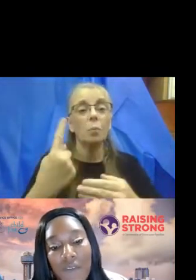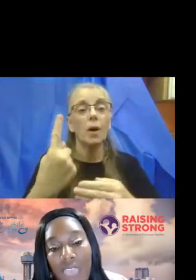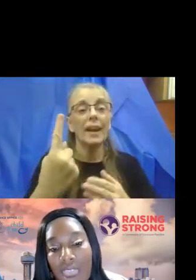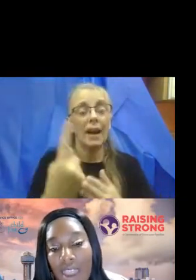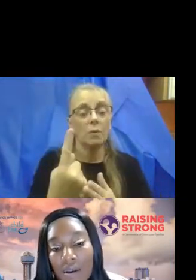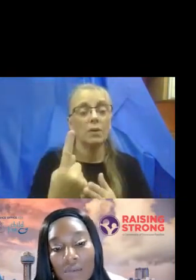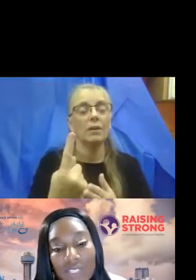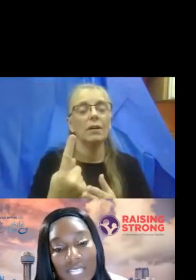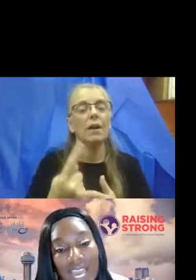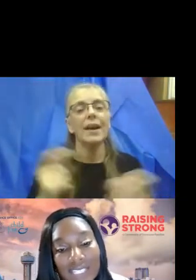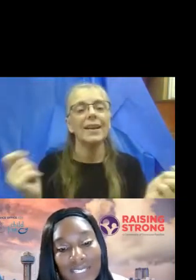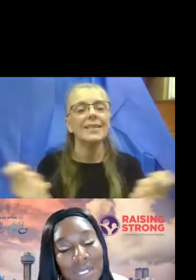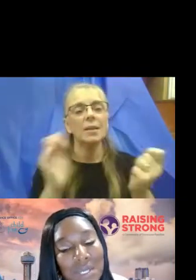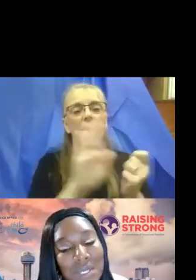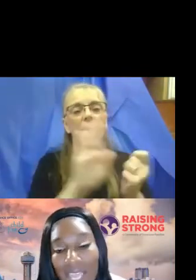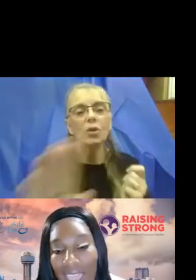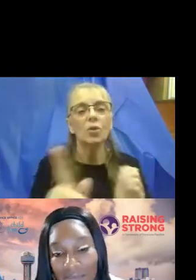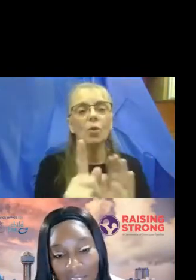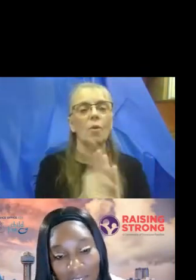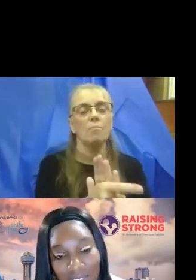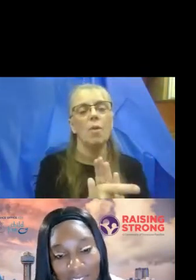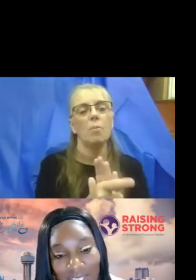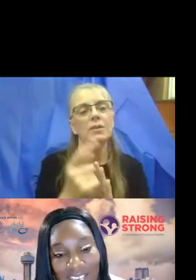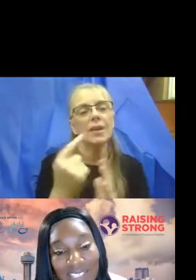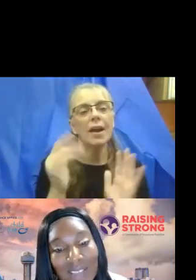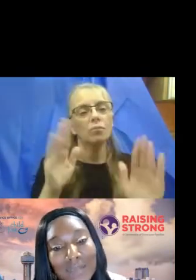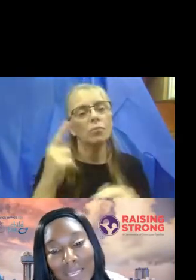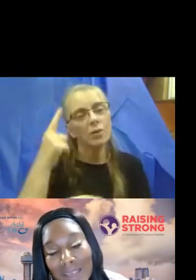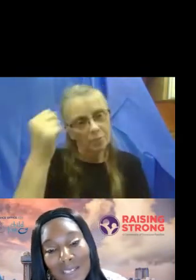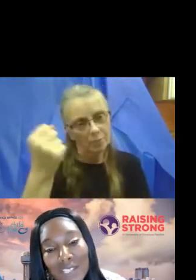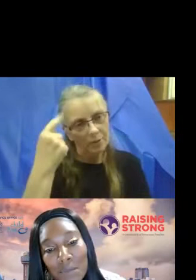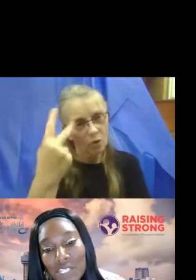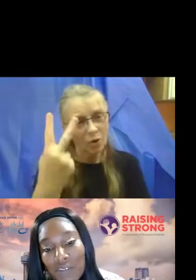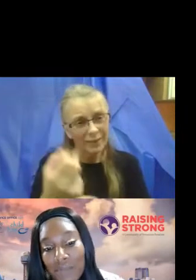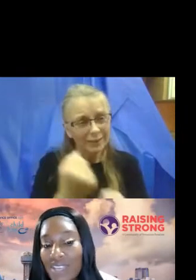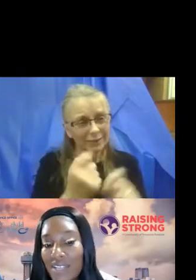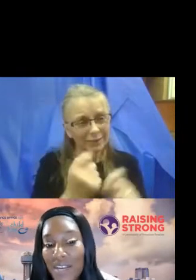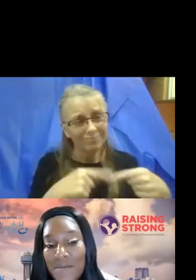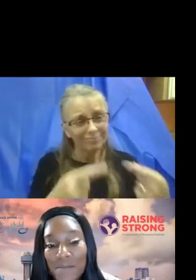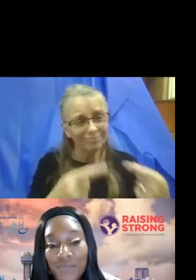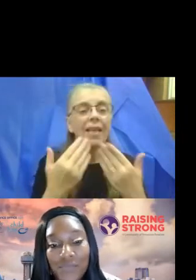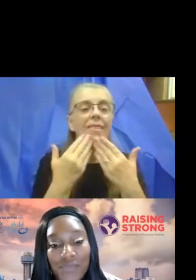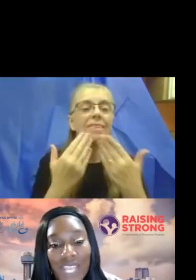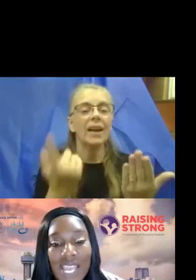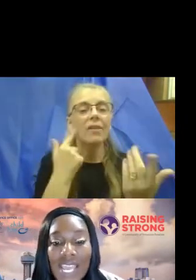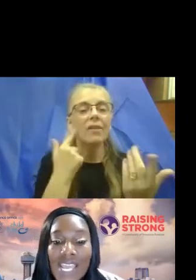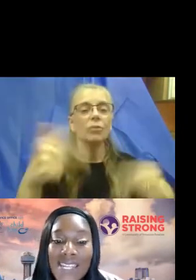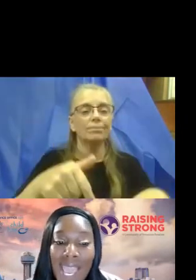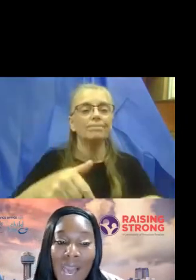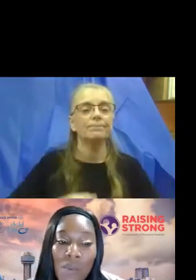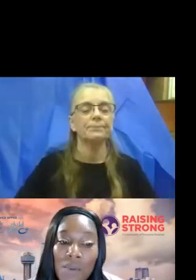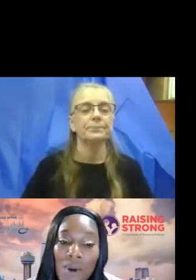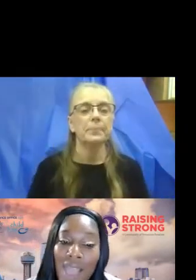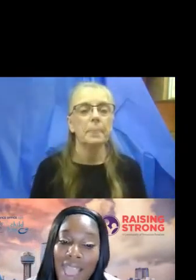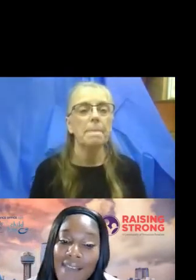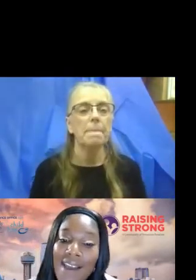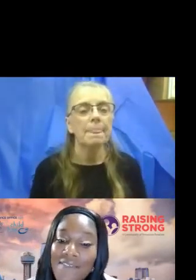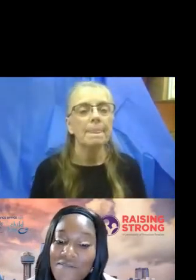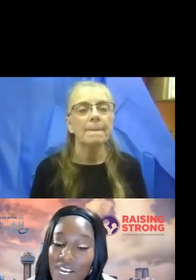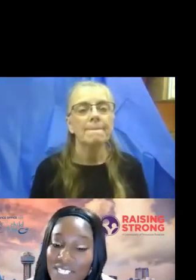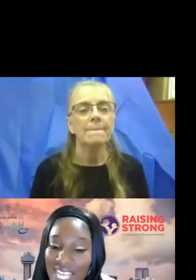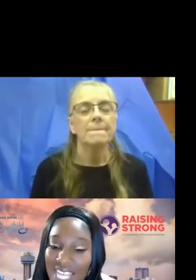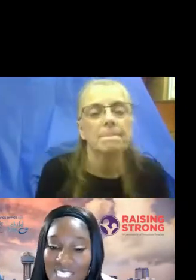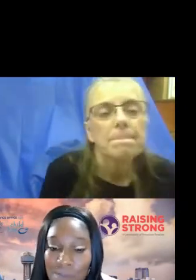that you've had over the last 2.5 years. So thank y'all so much for being here. Now we will have